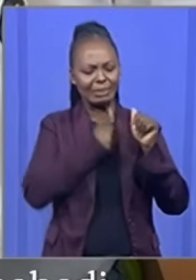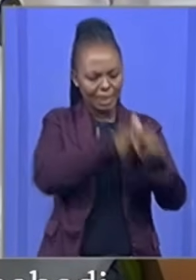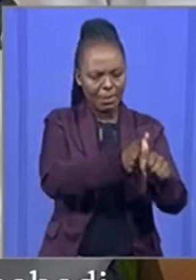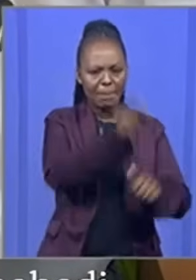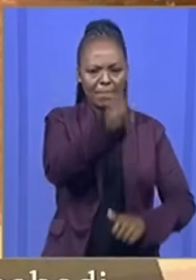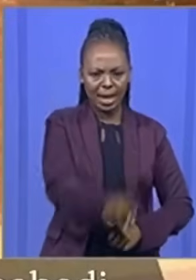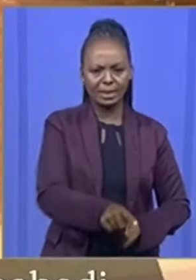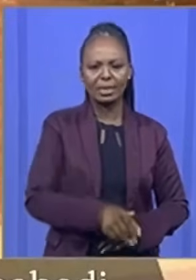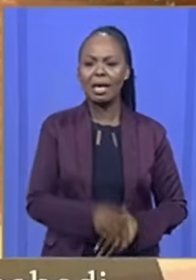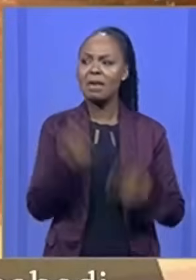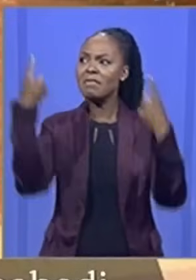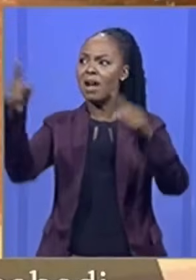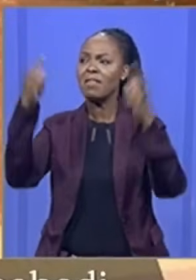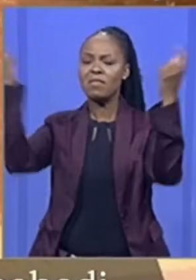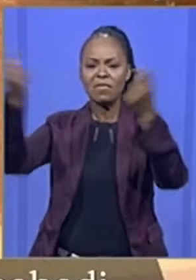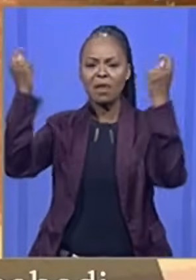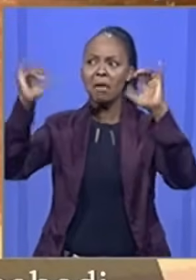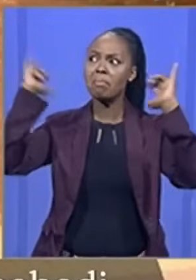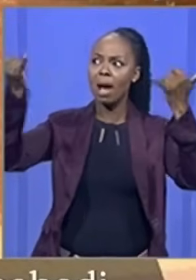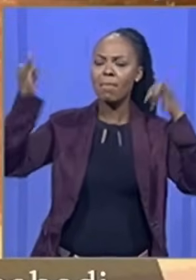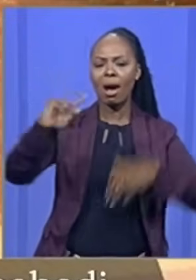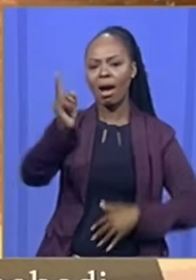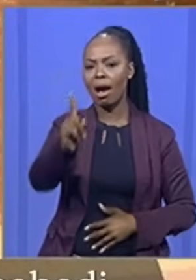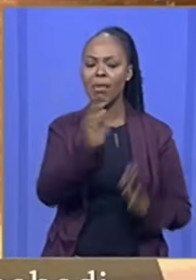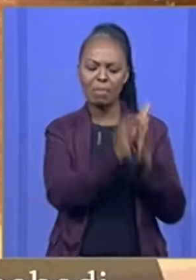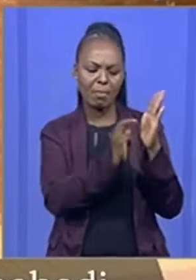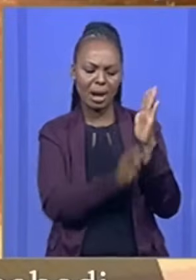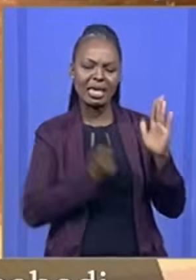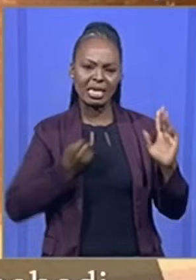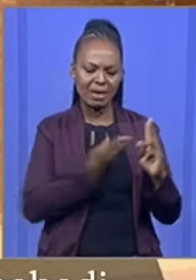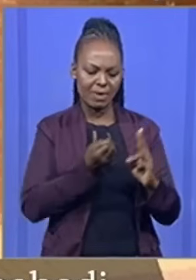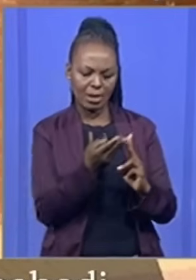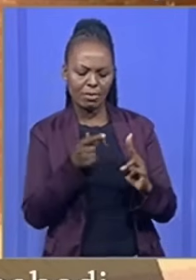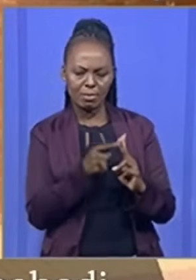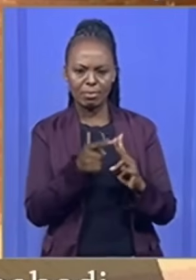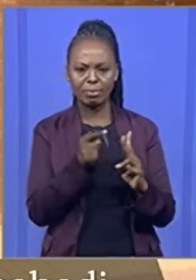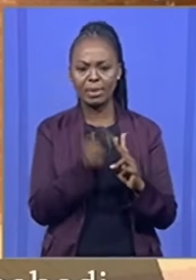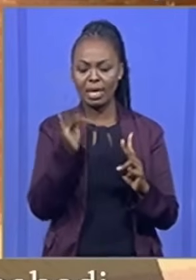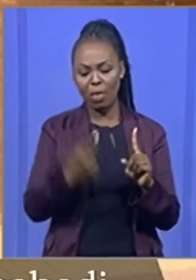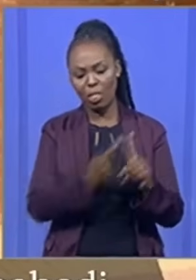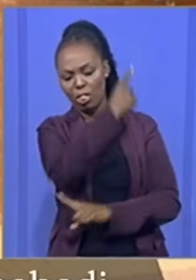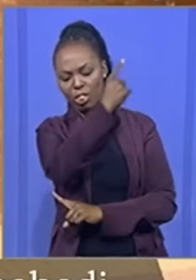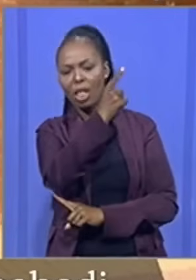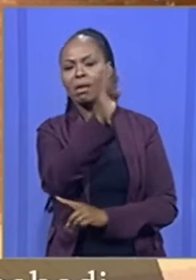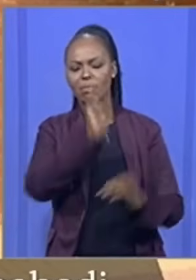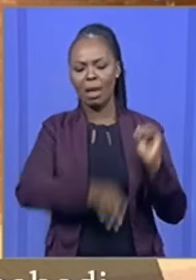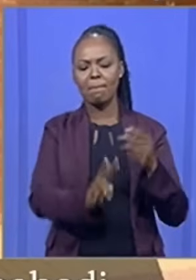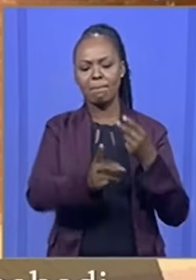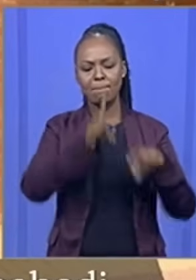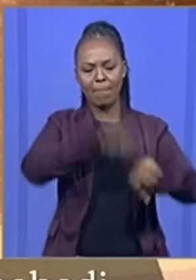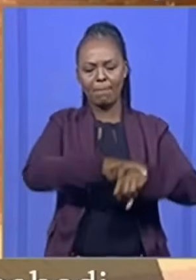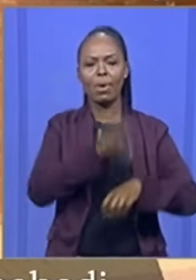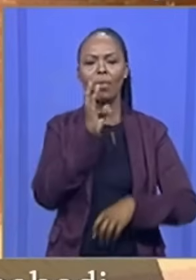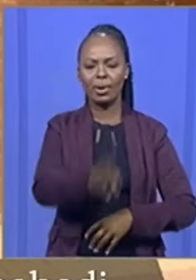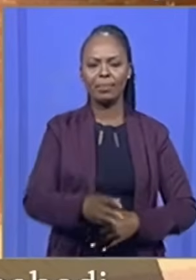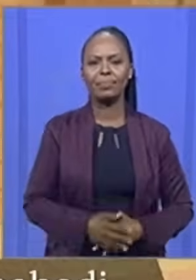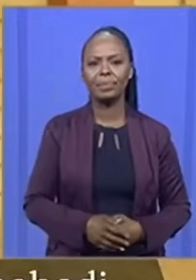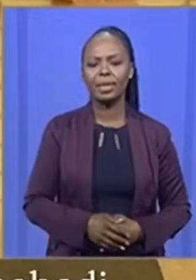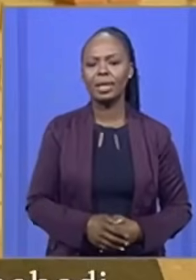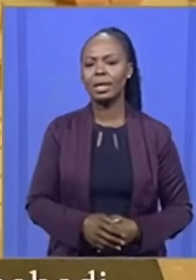mafaratlhatlha boitapoloso le go se nne le seabe mo tlhaeletsanong e ka nna tsela efe kapa efe le motswasetlhabelo. Mokgatlho o seng